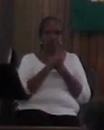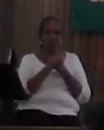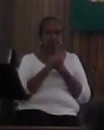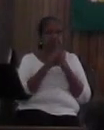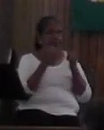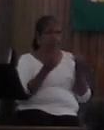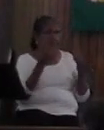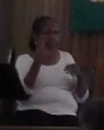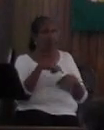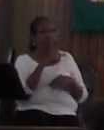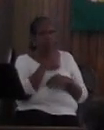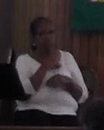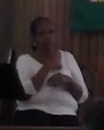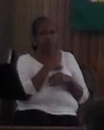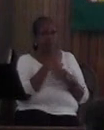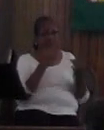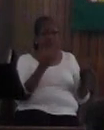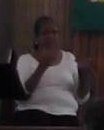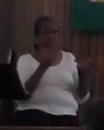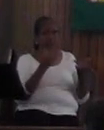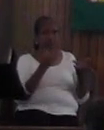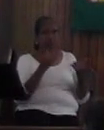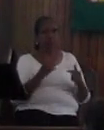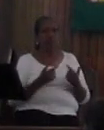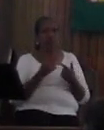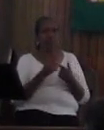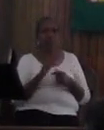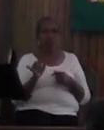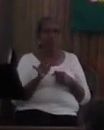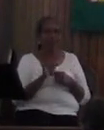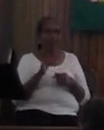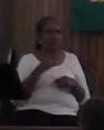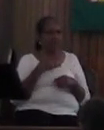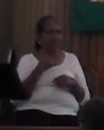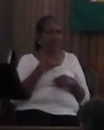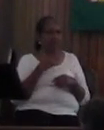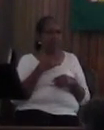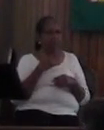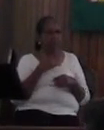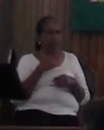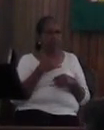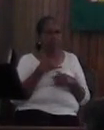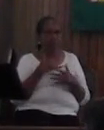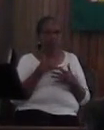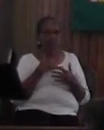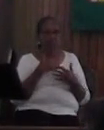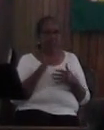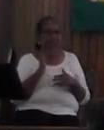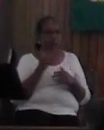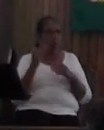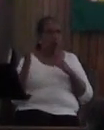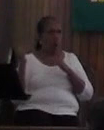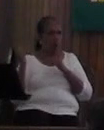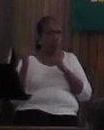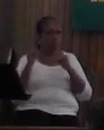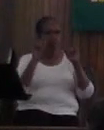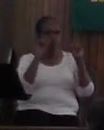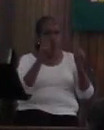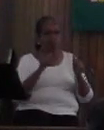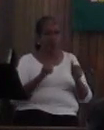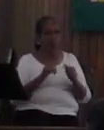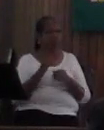Many of us today are living with this same sense of hopelessness. And if it is not